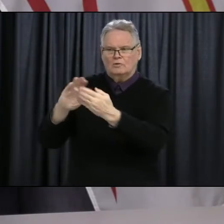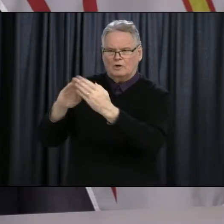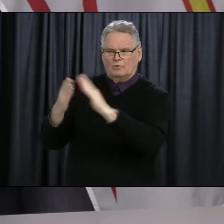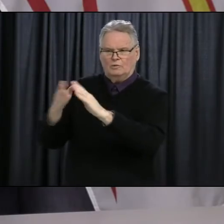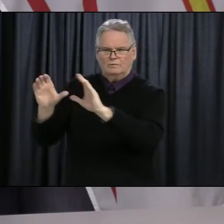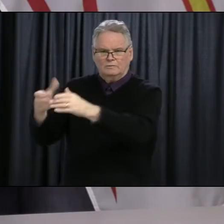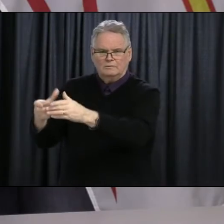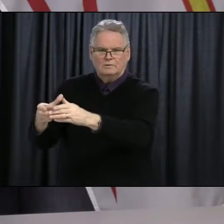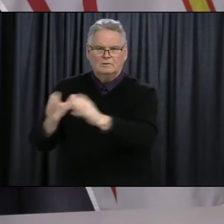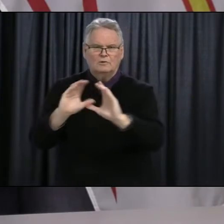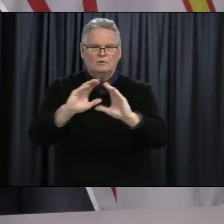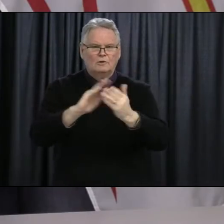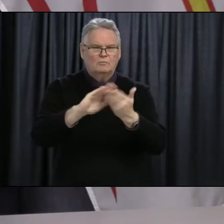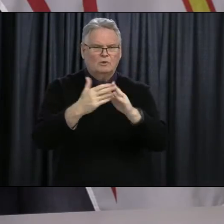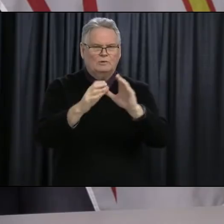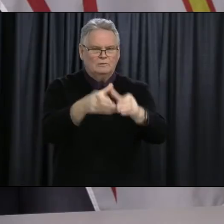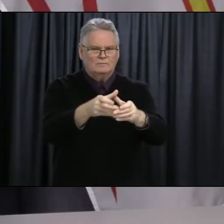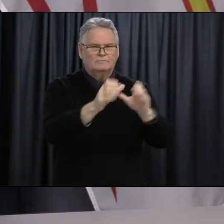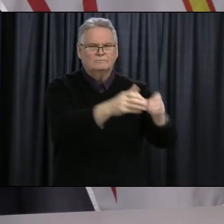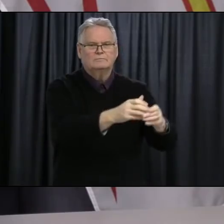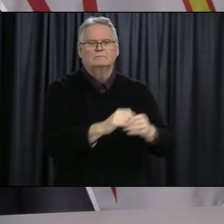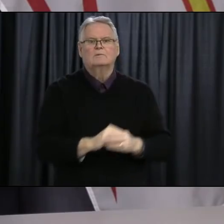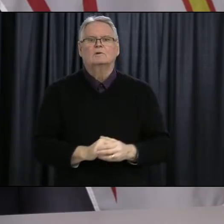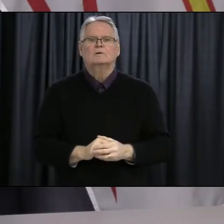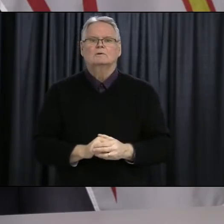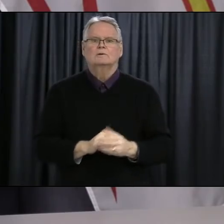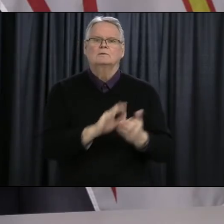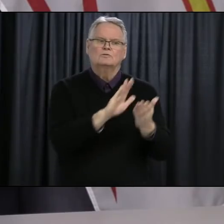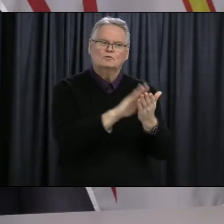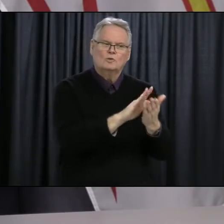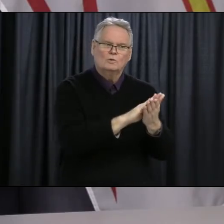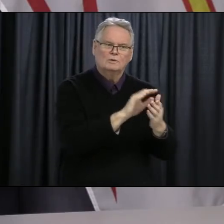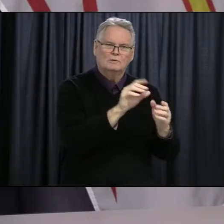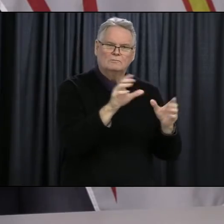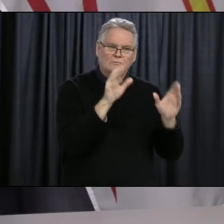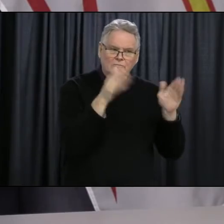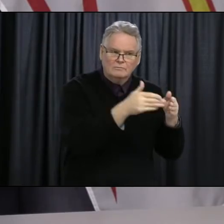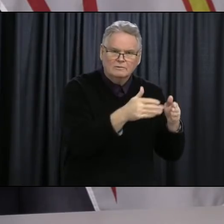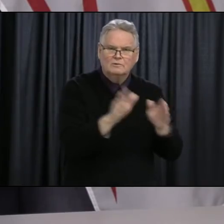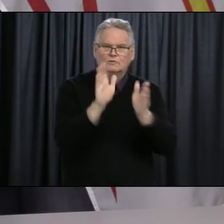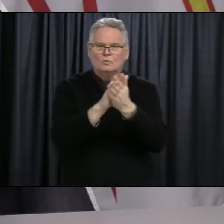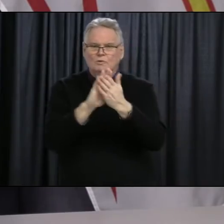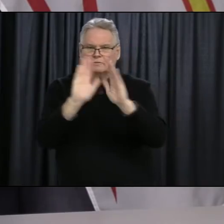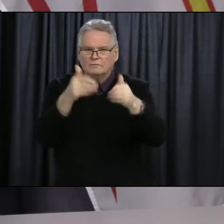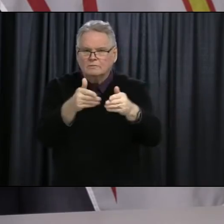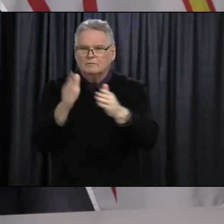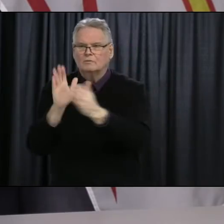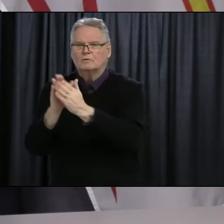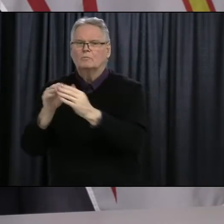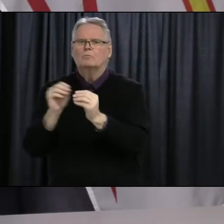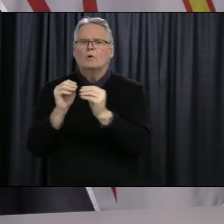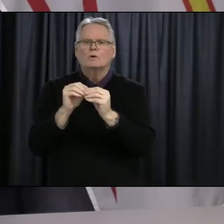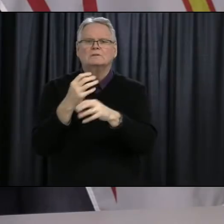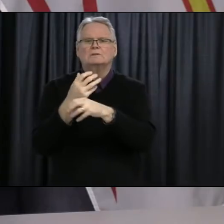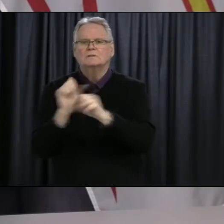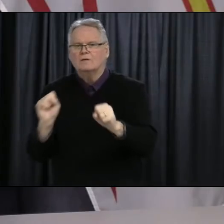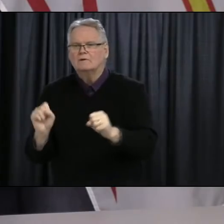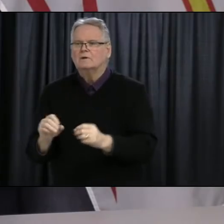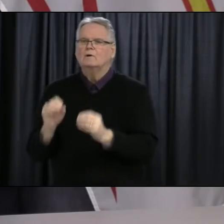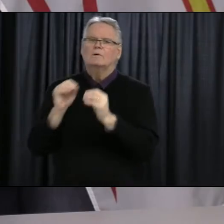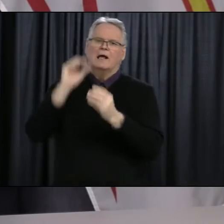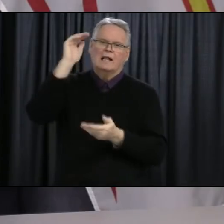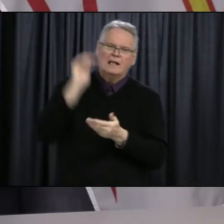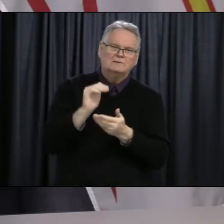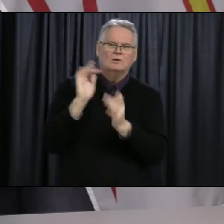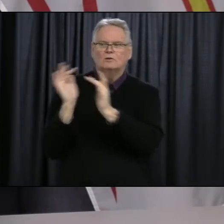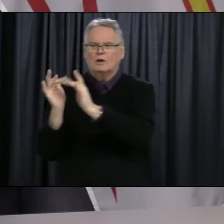that's the reason why we're doing that, trying to reduce contacts in the community, because we